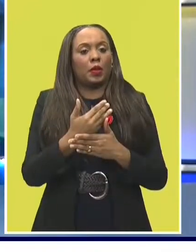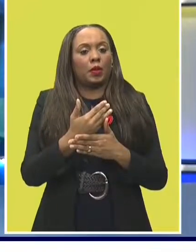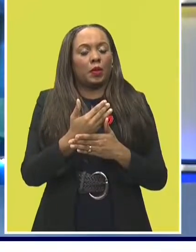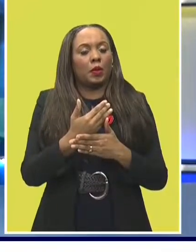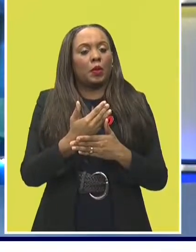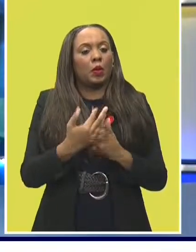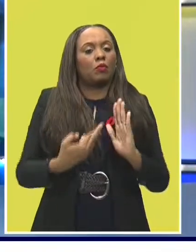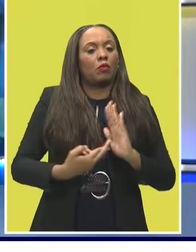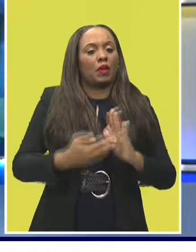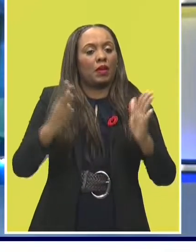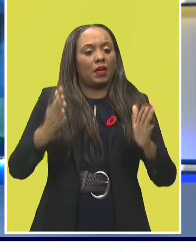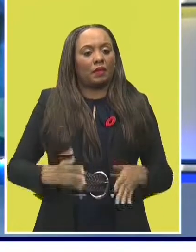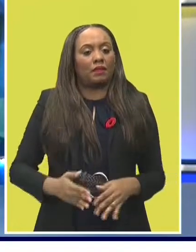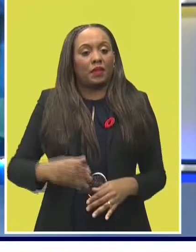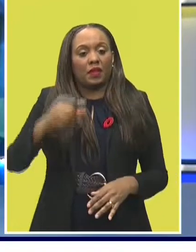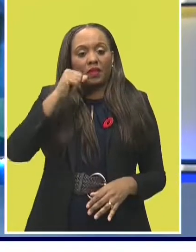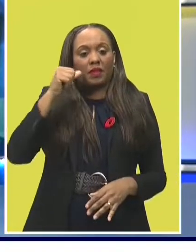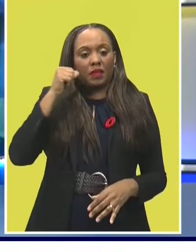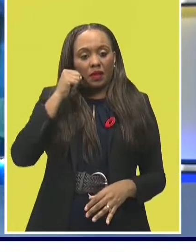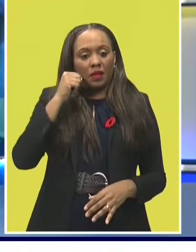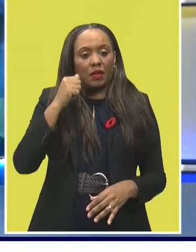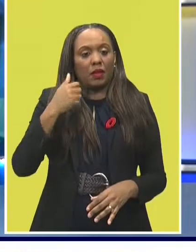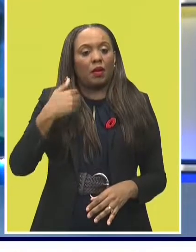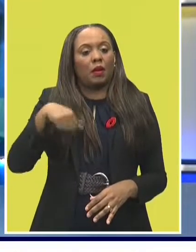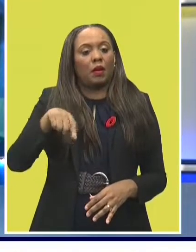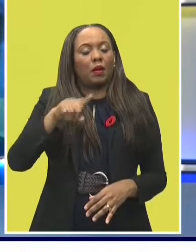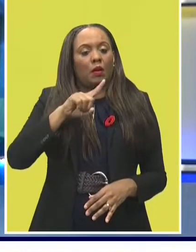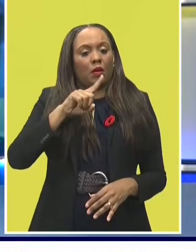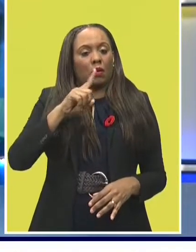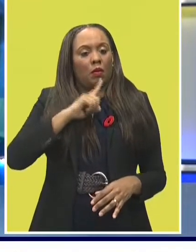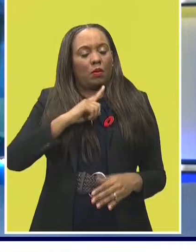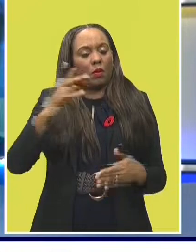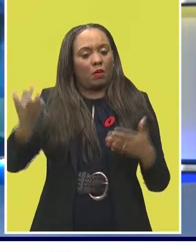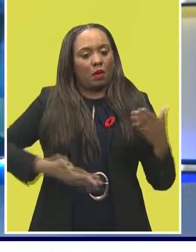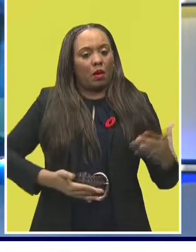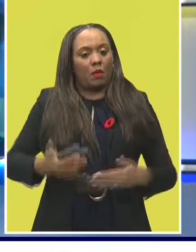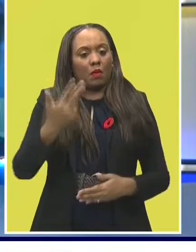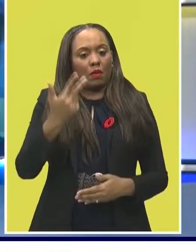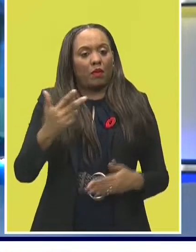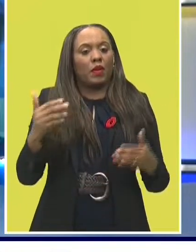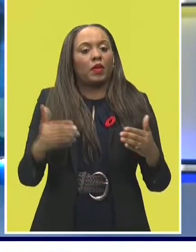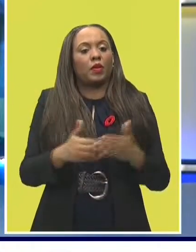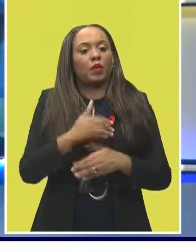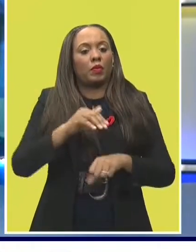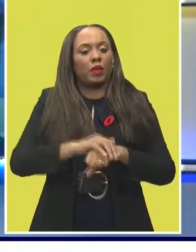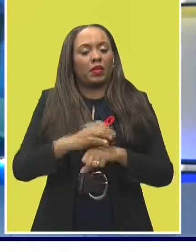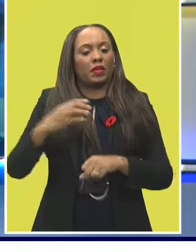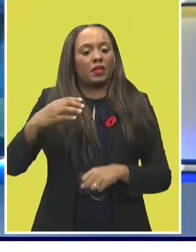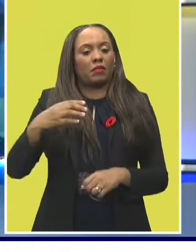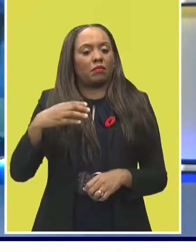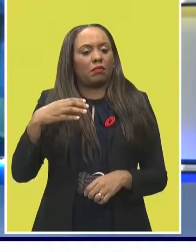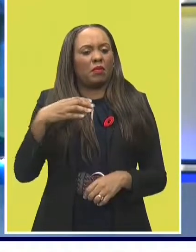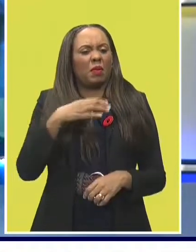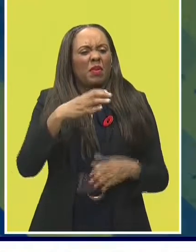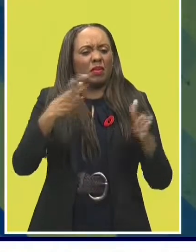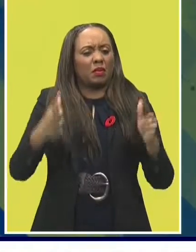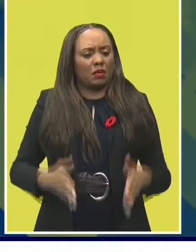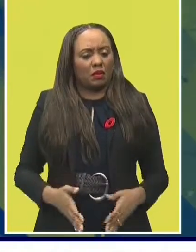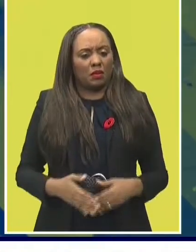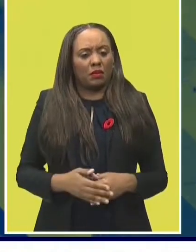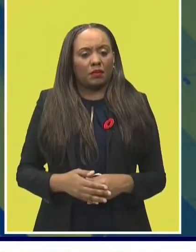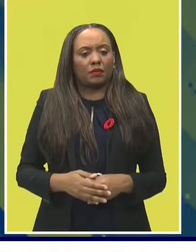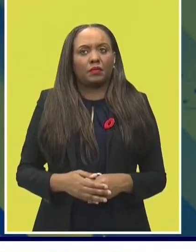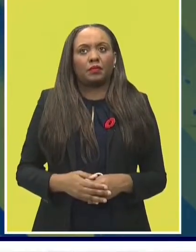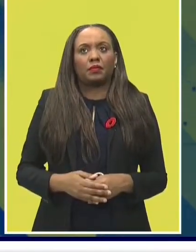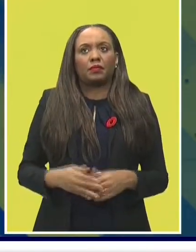a reception was held to welcome the 3 new resident British commissioners of the region. More from Shane Jones. 3 of the new